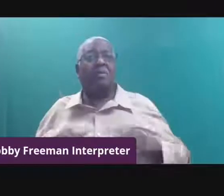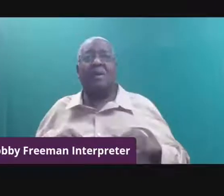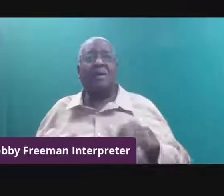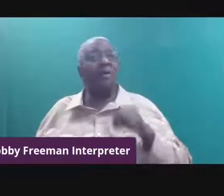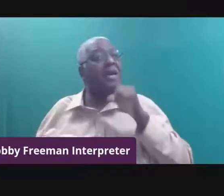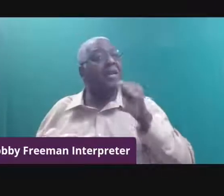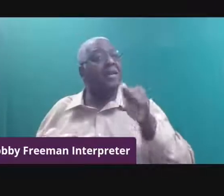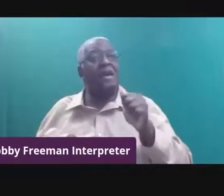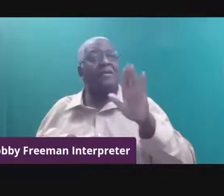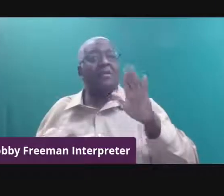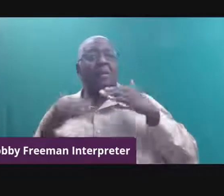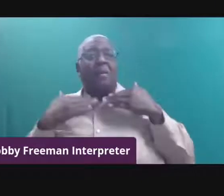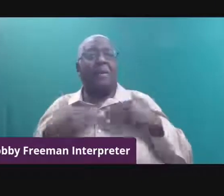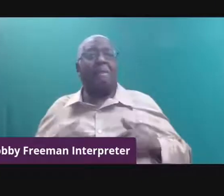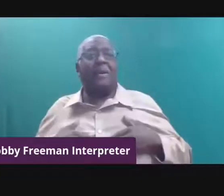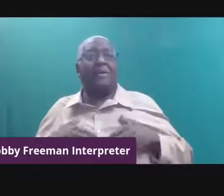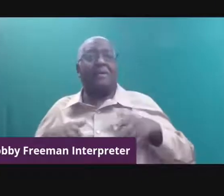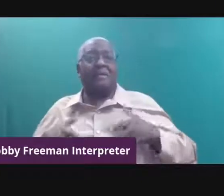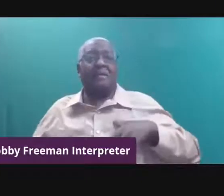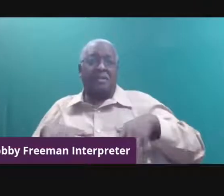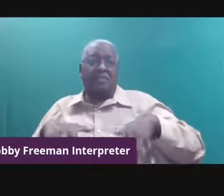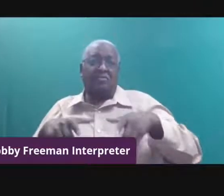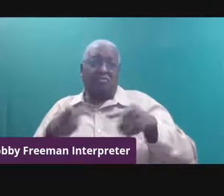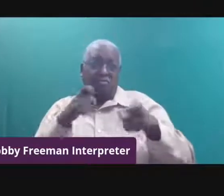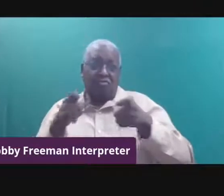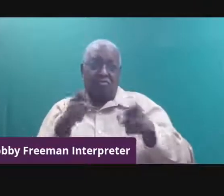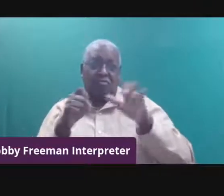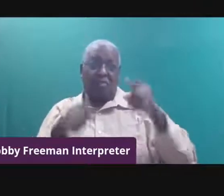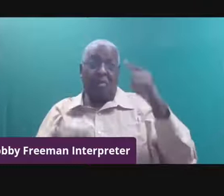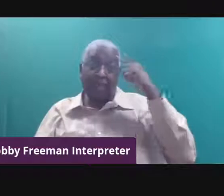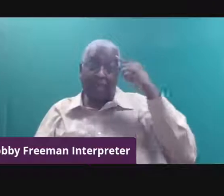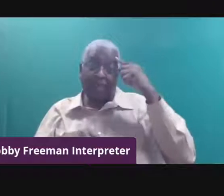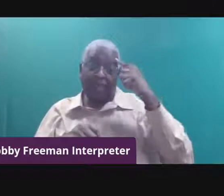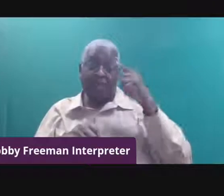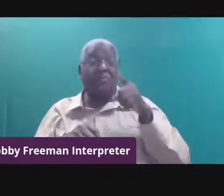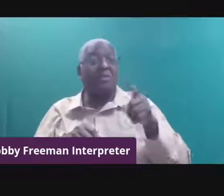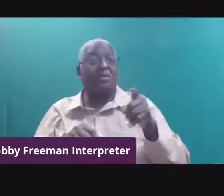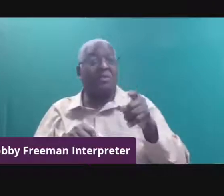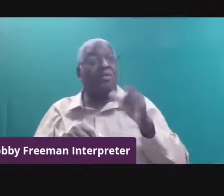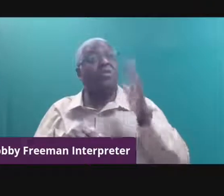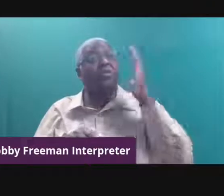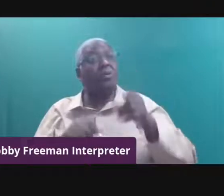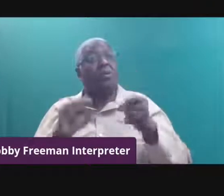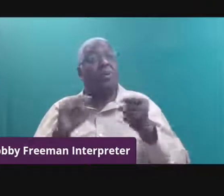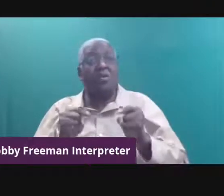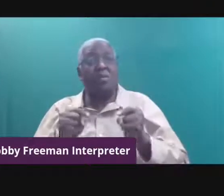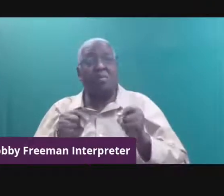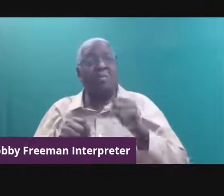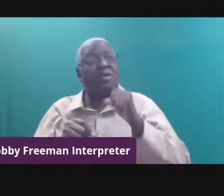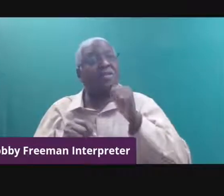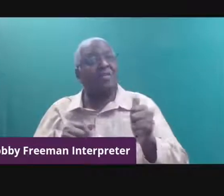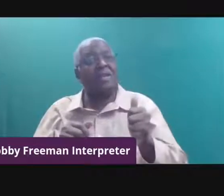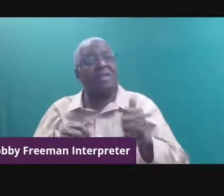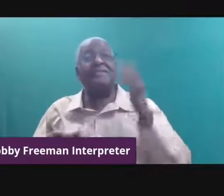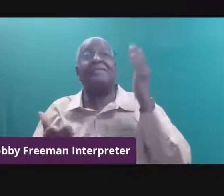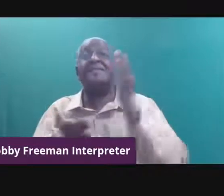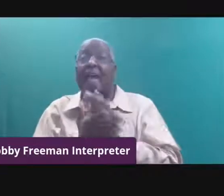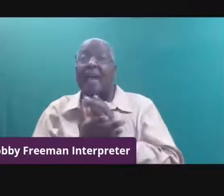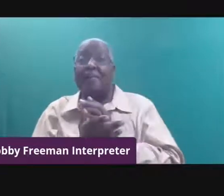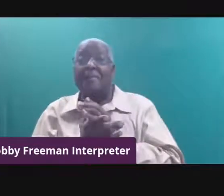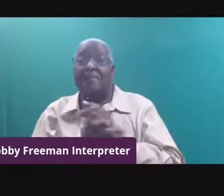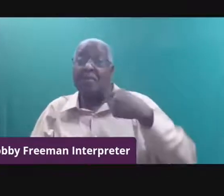to control your mind, you may hurt, but you won't stop. Woo! And we need to understand just